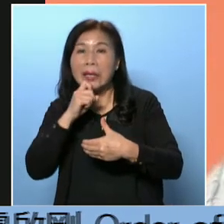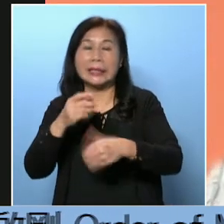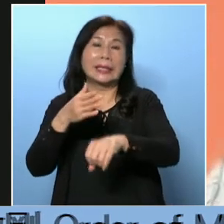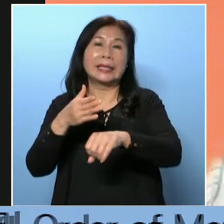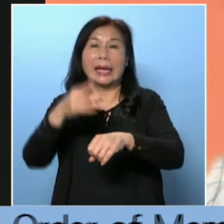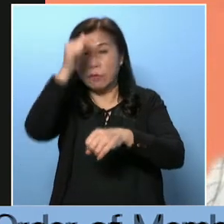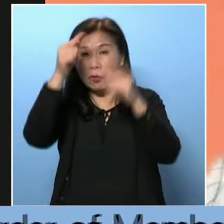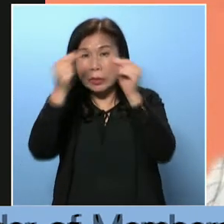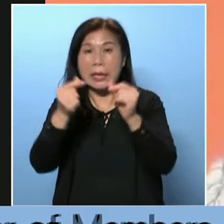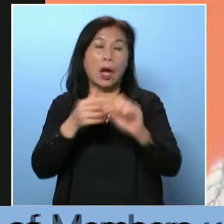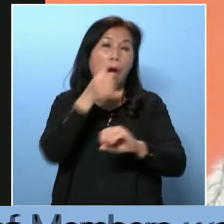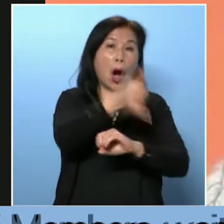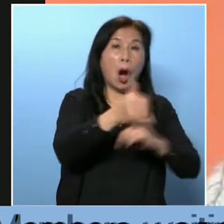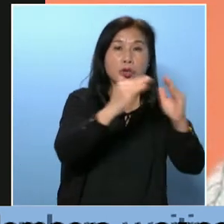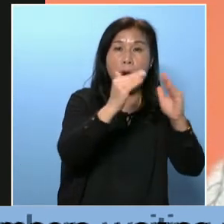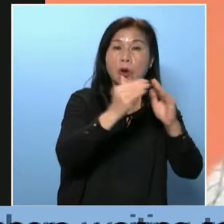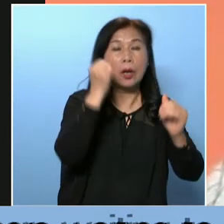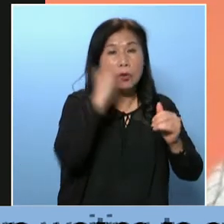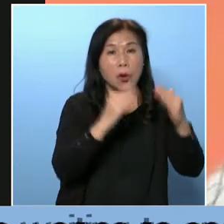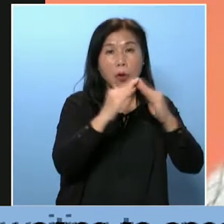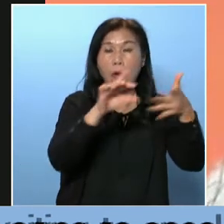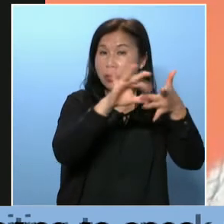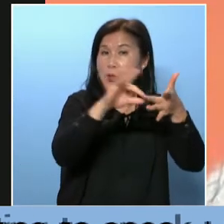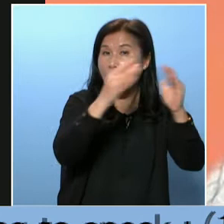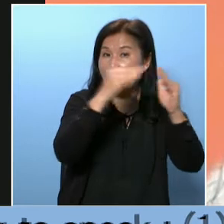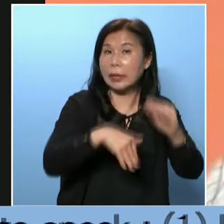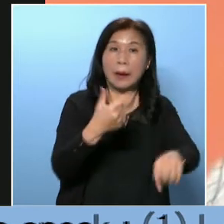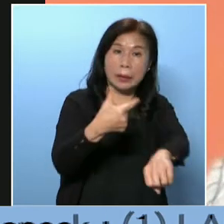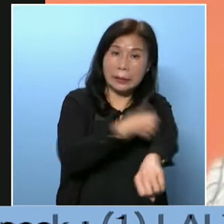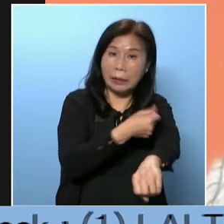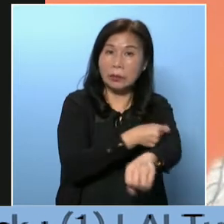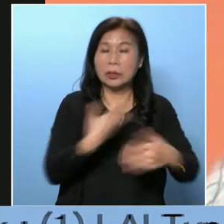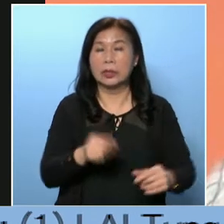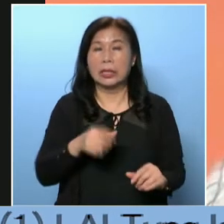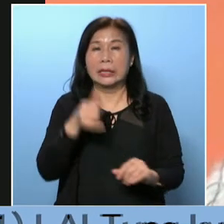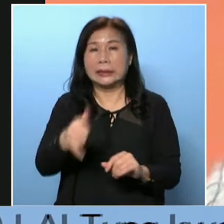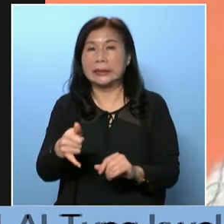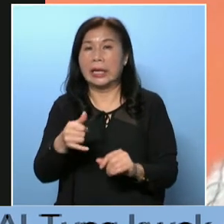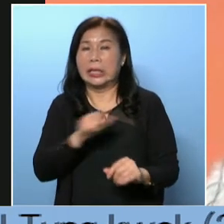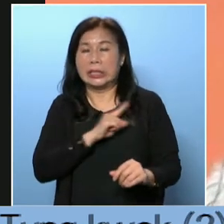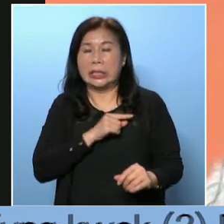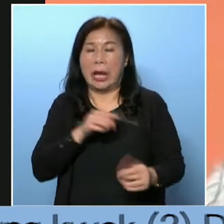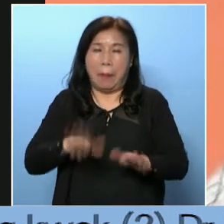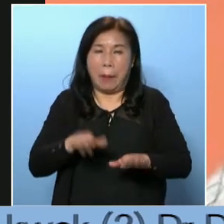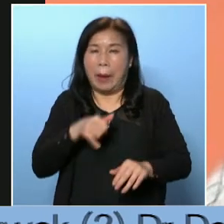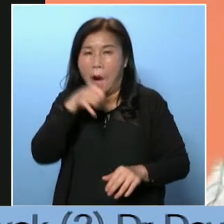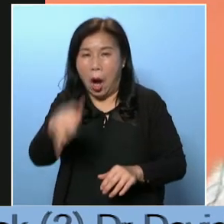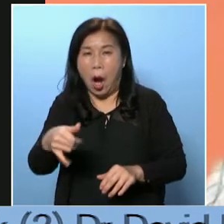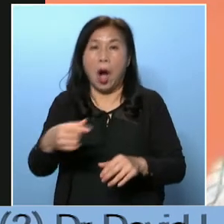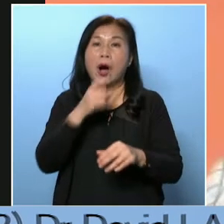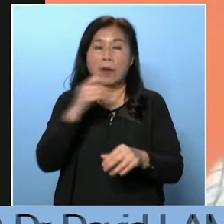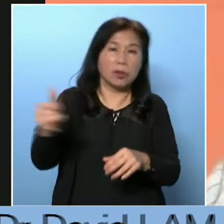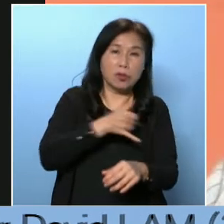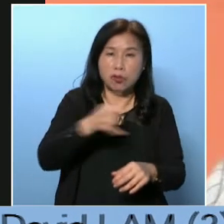outreach teams to go door to door to vaccinate the elderly residents so they don't need to visit these